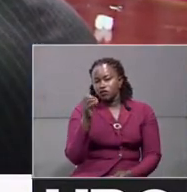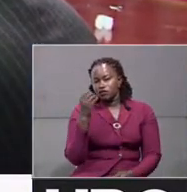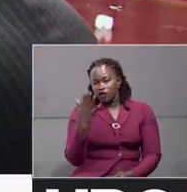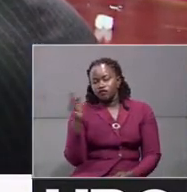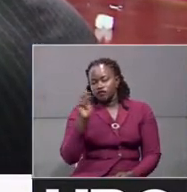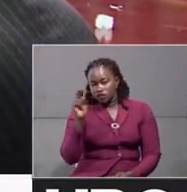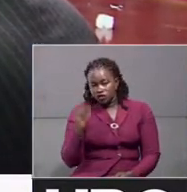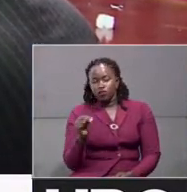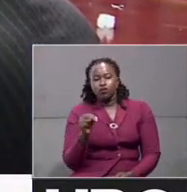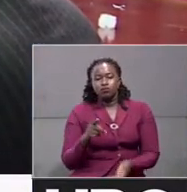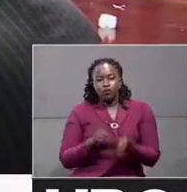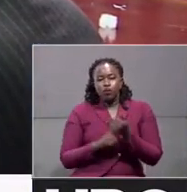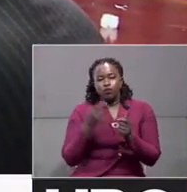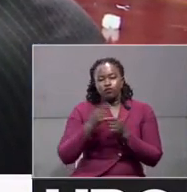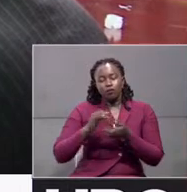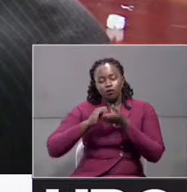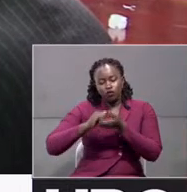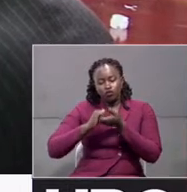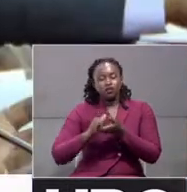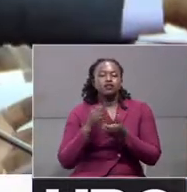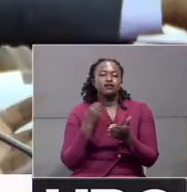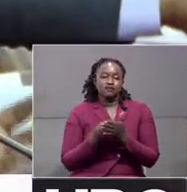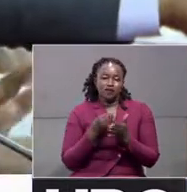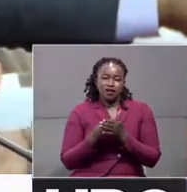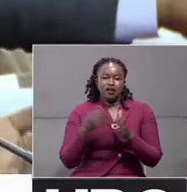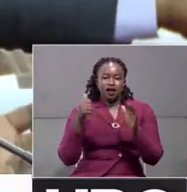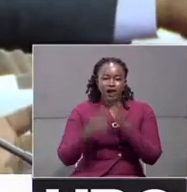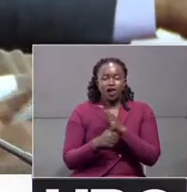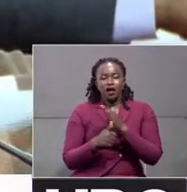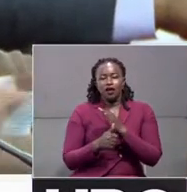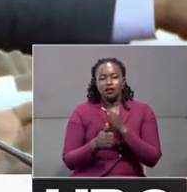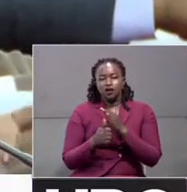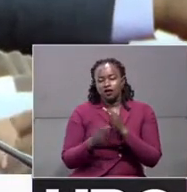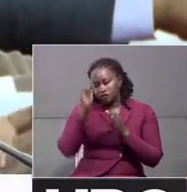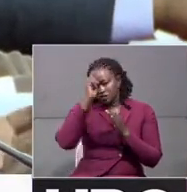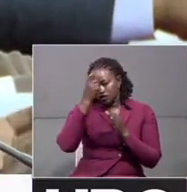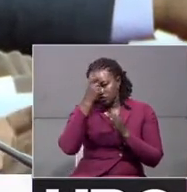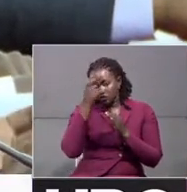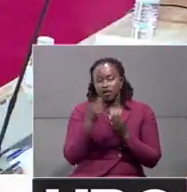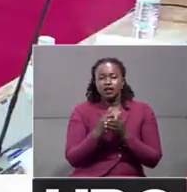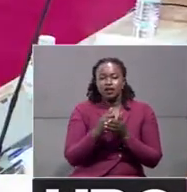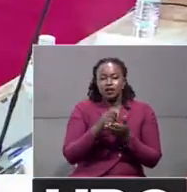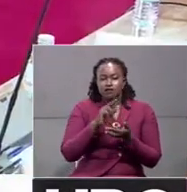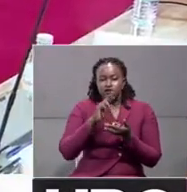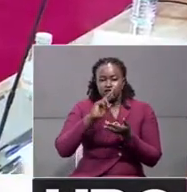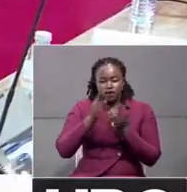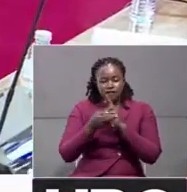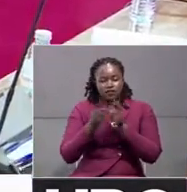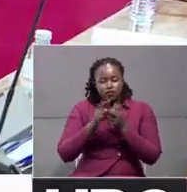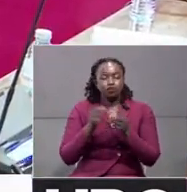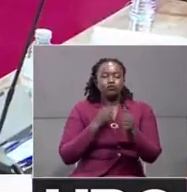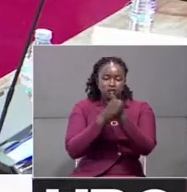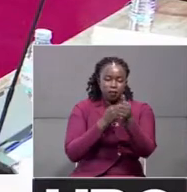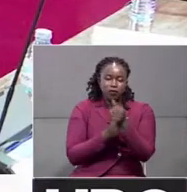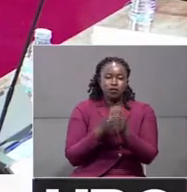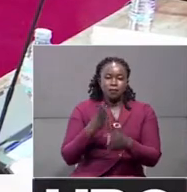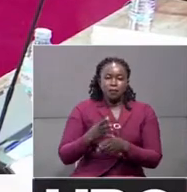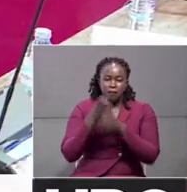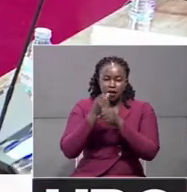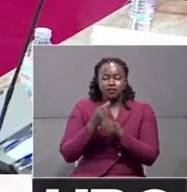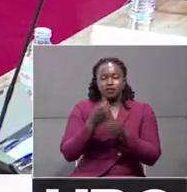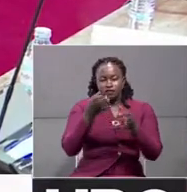trillion was drawn from the consolidated fund under the disguise of statutory revision to support the budget for the financial